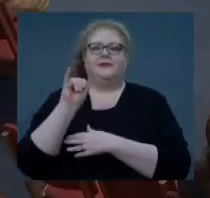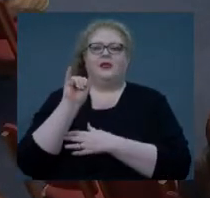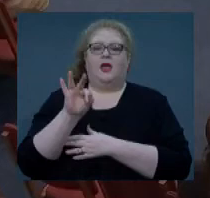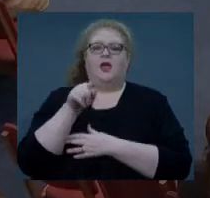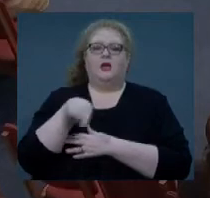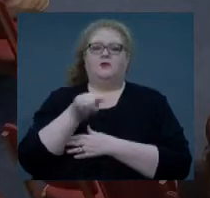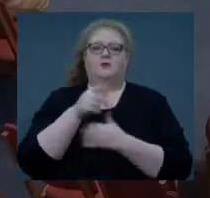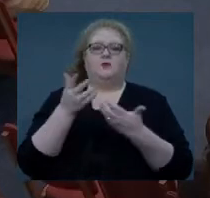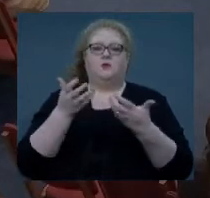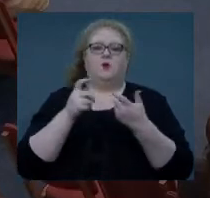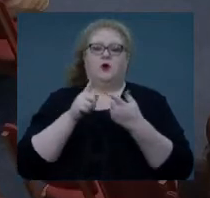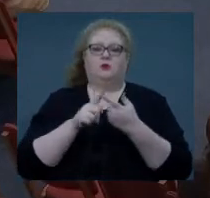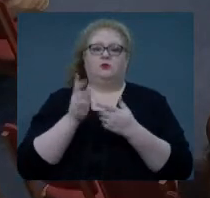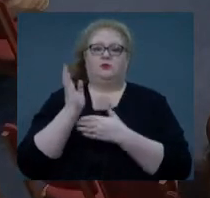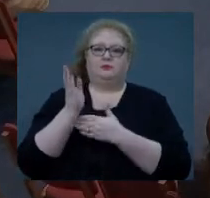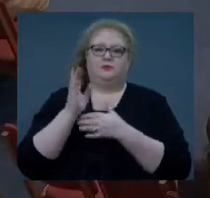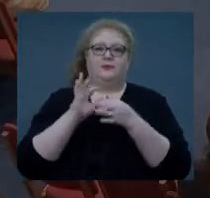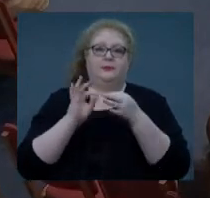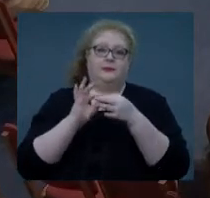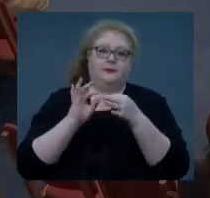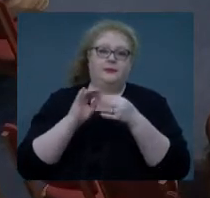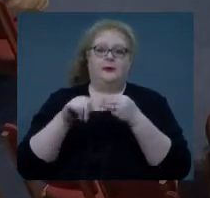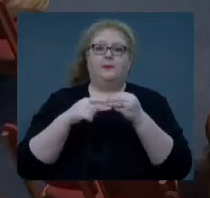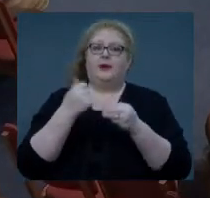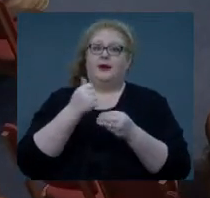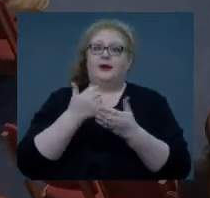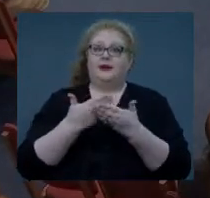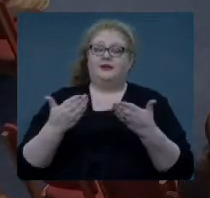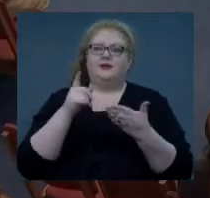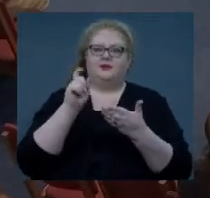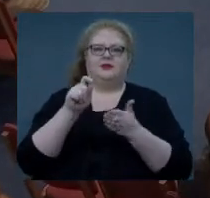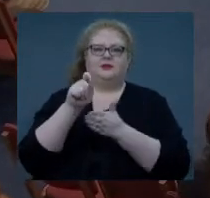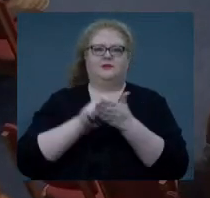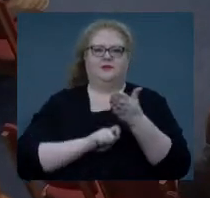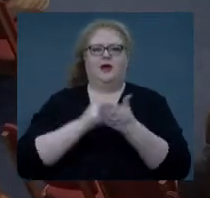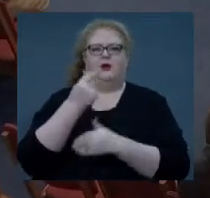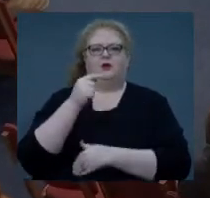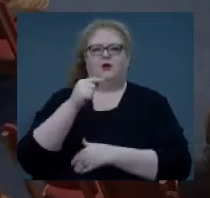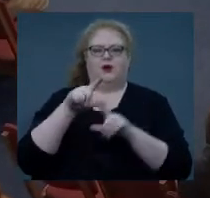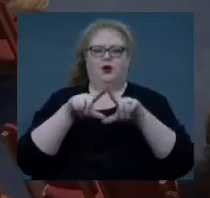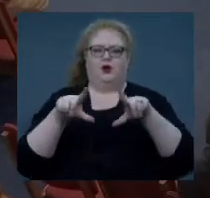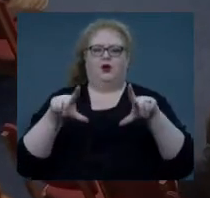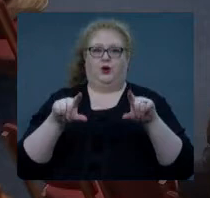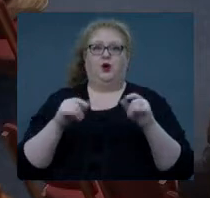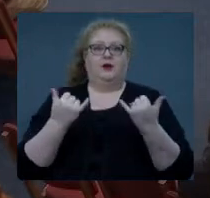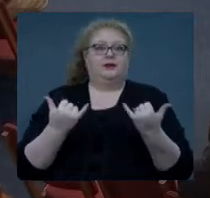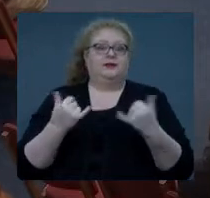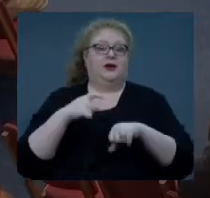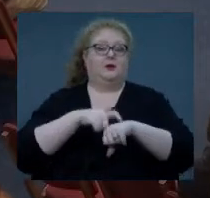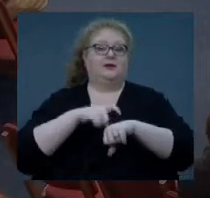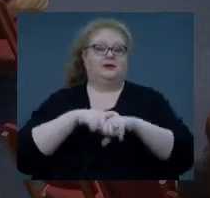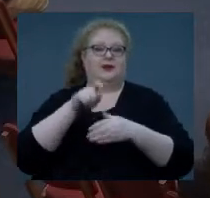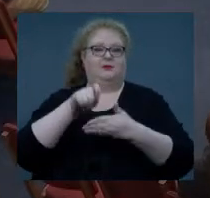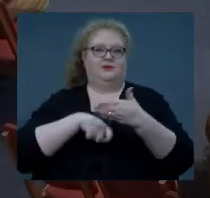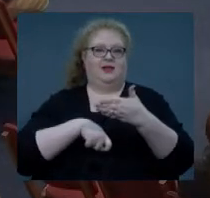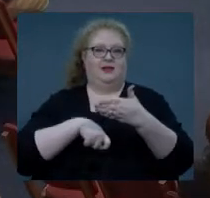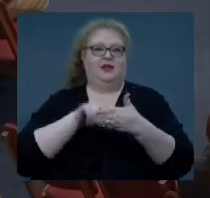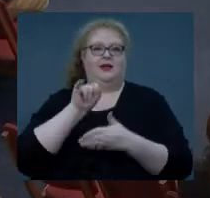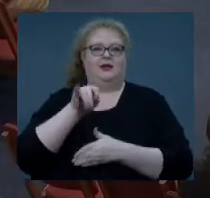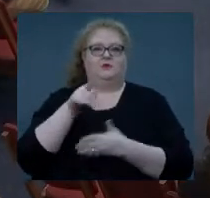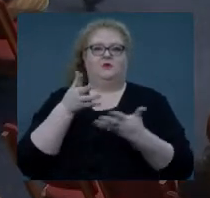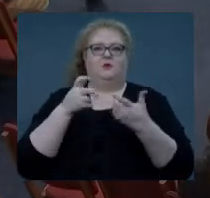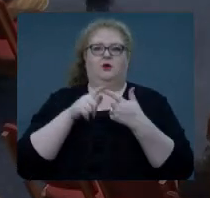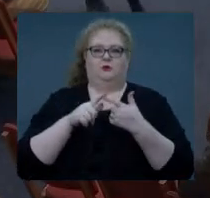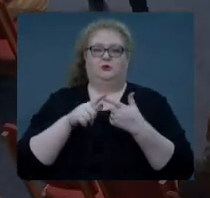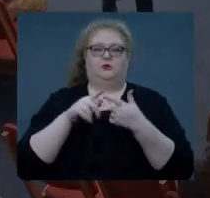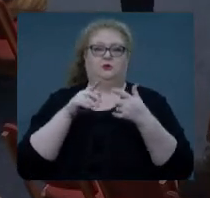speak on anything, we need you to fill out one of these green cards, and now's the time. So, anybody want to speak on